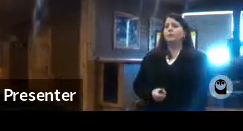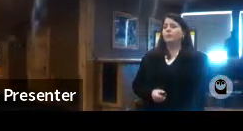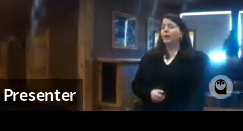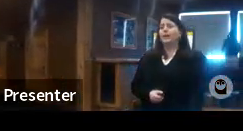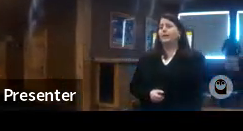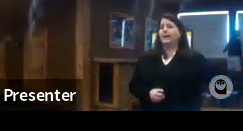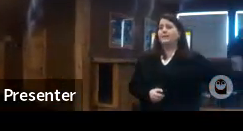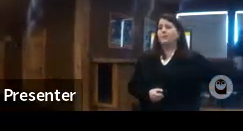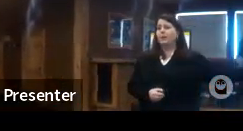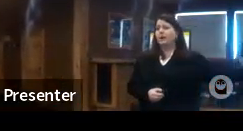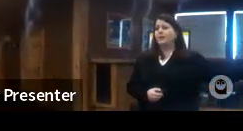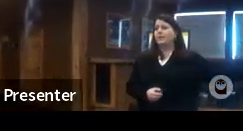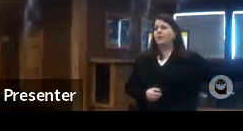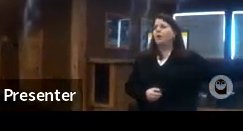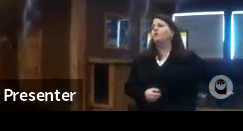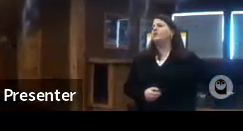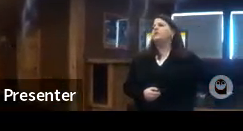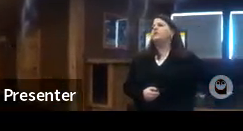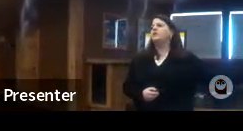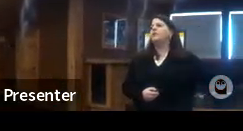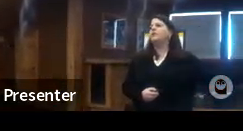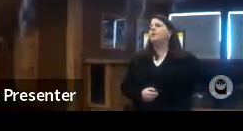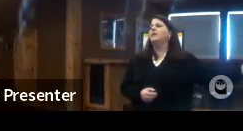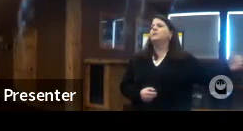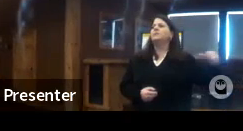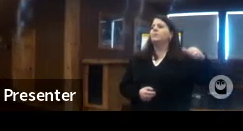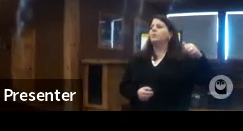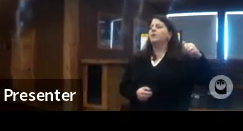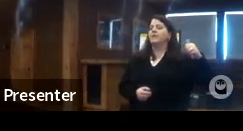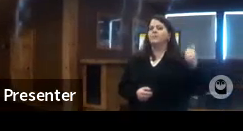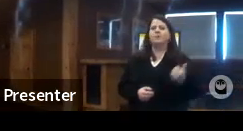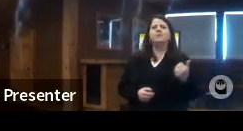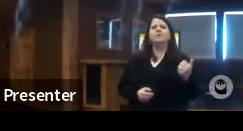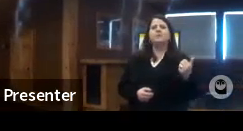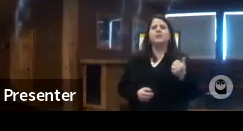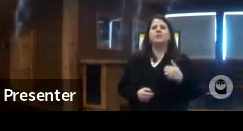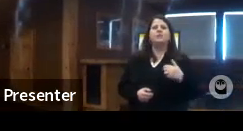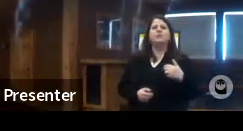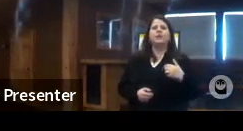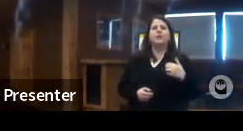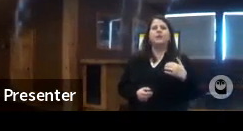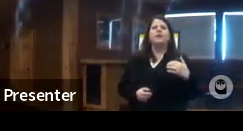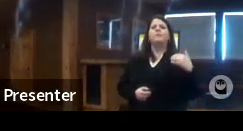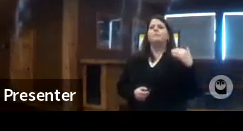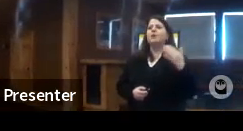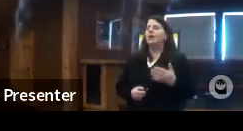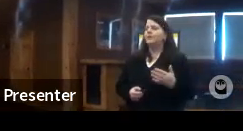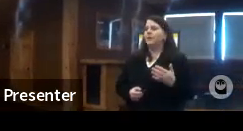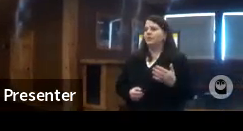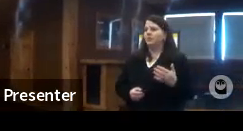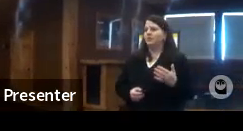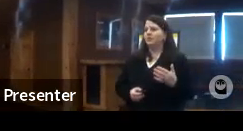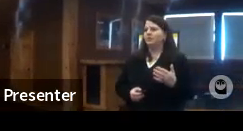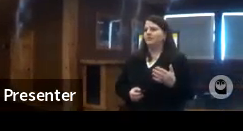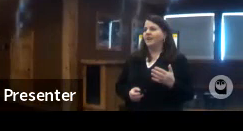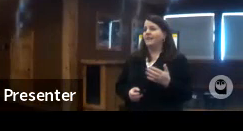she knew from working in her dad's garage, all she needed to know to be someone with experience in education and training beyond